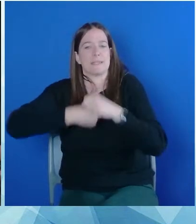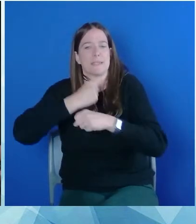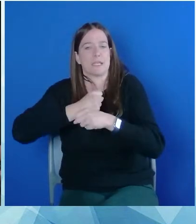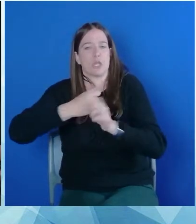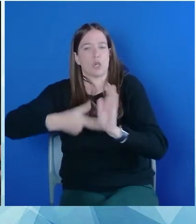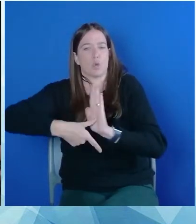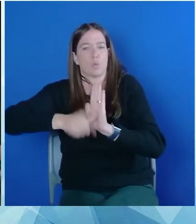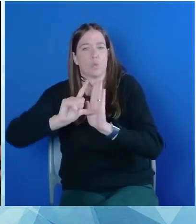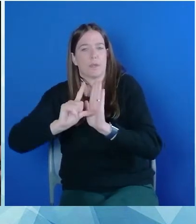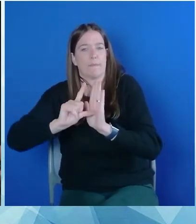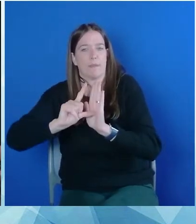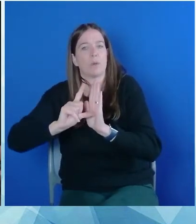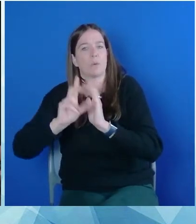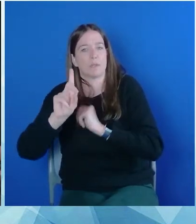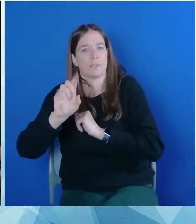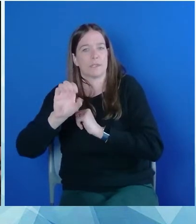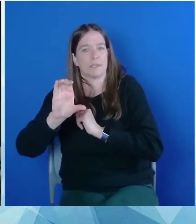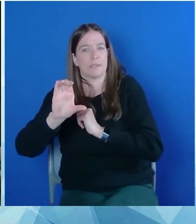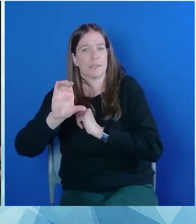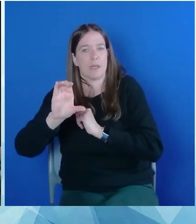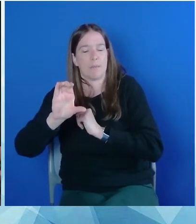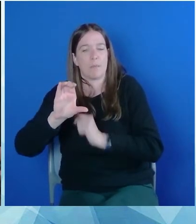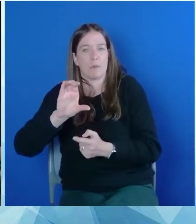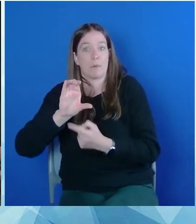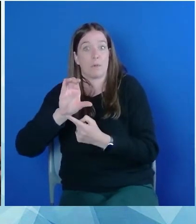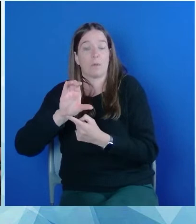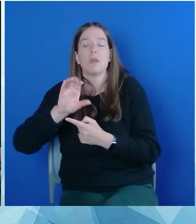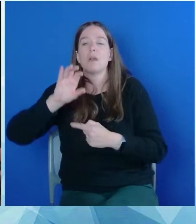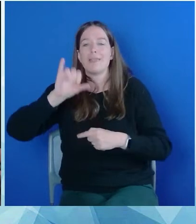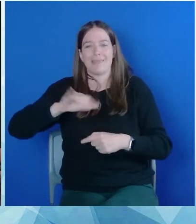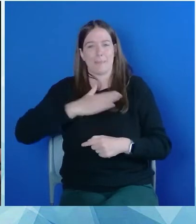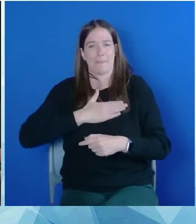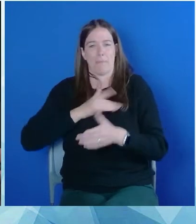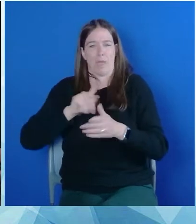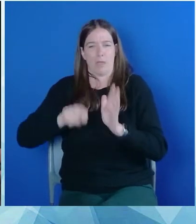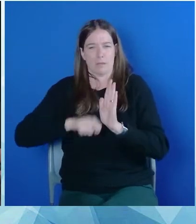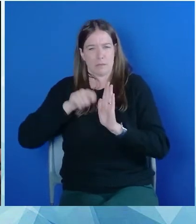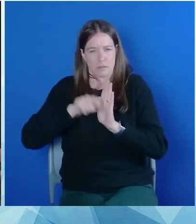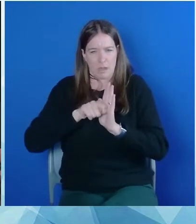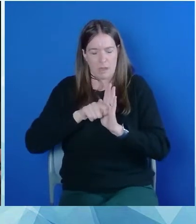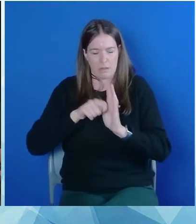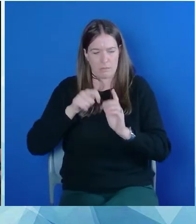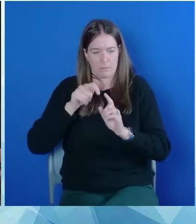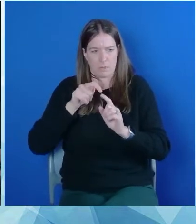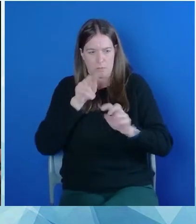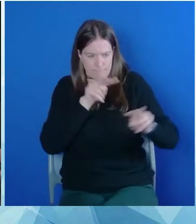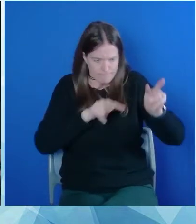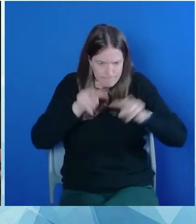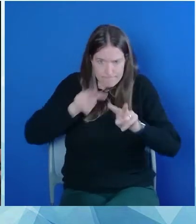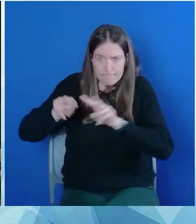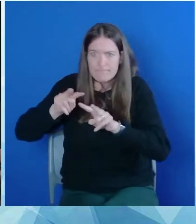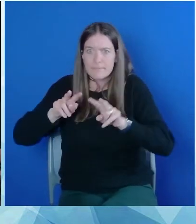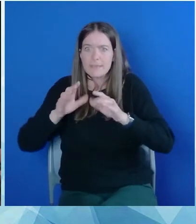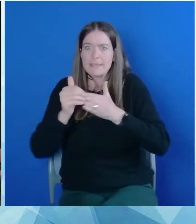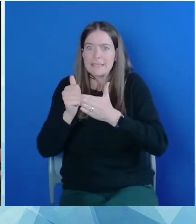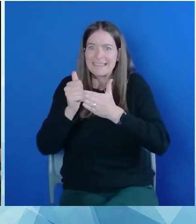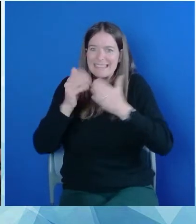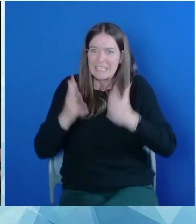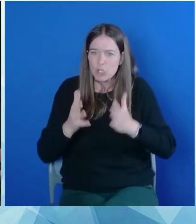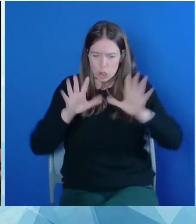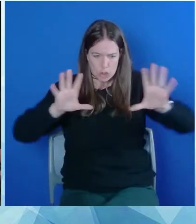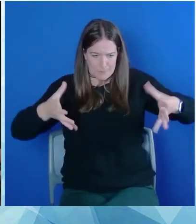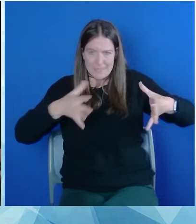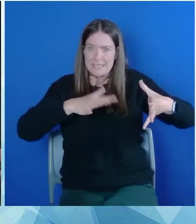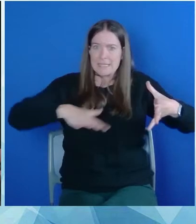held in December. It was a time for me to look at our leadership team and to see their work and to review their